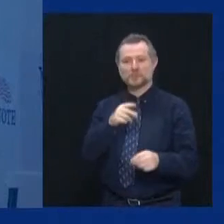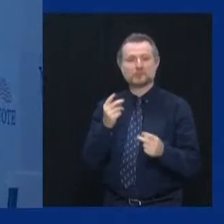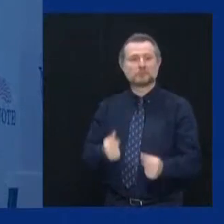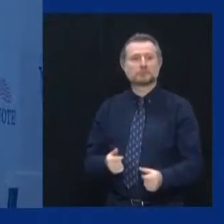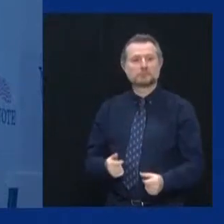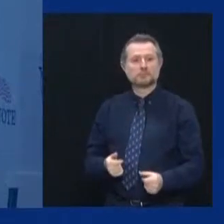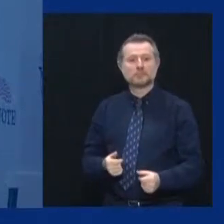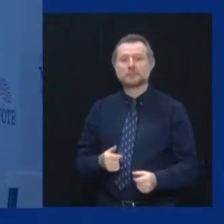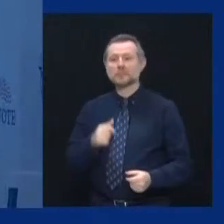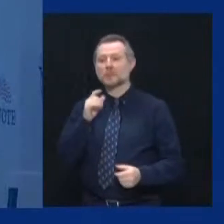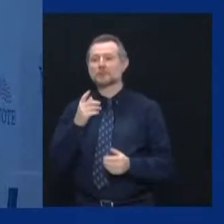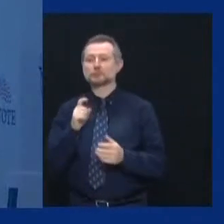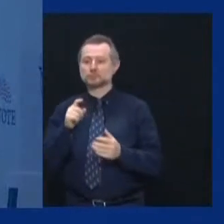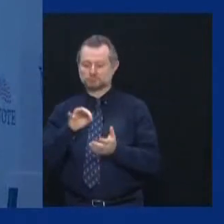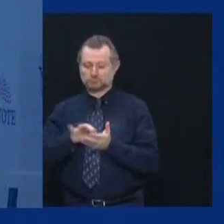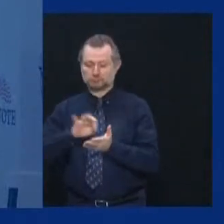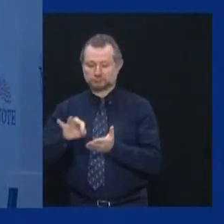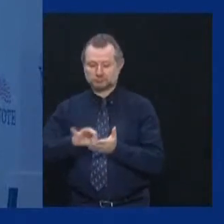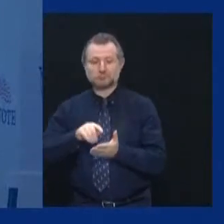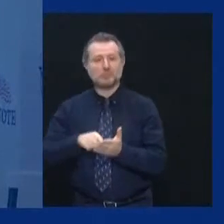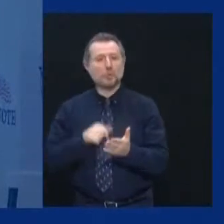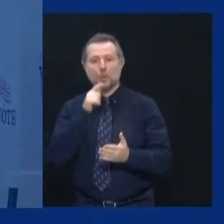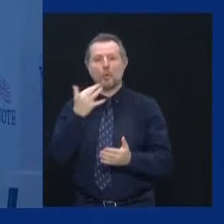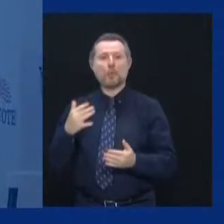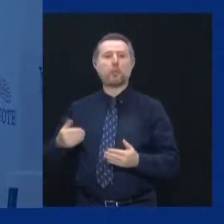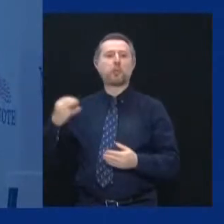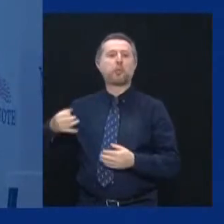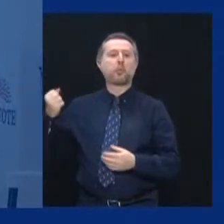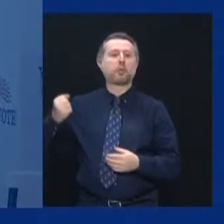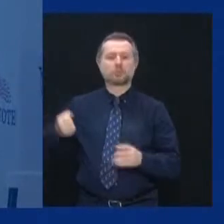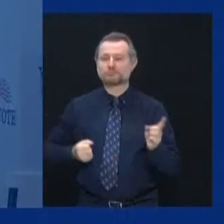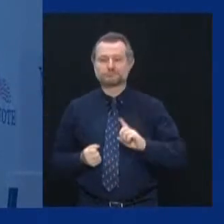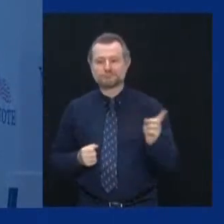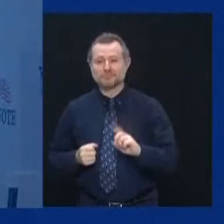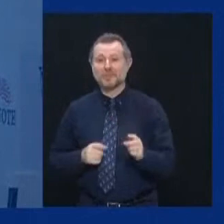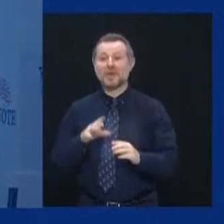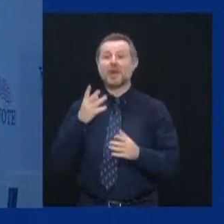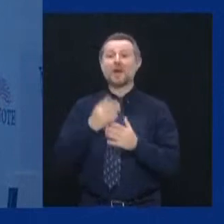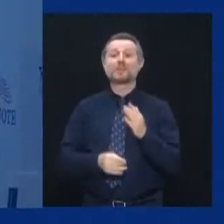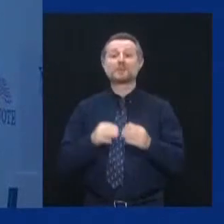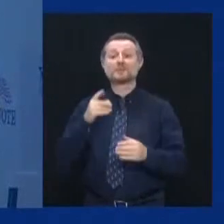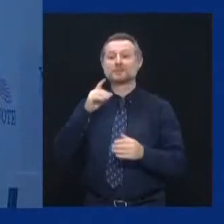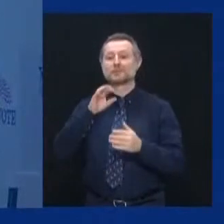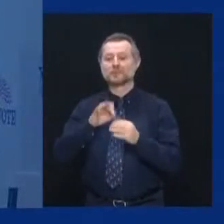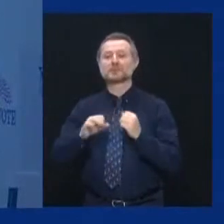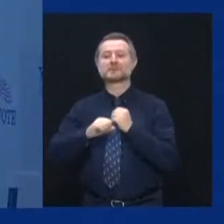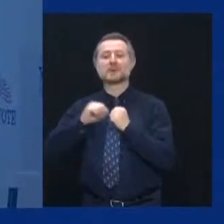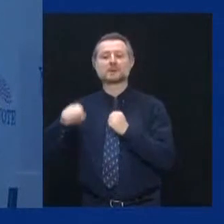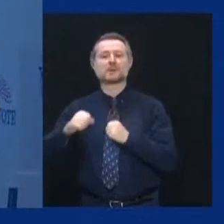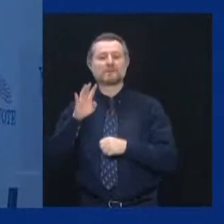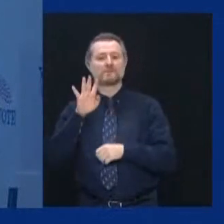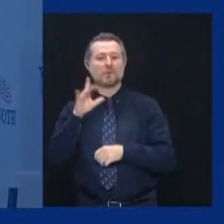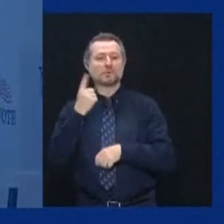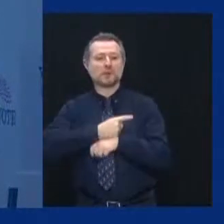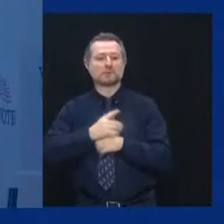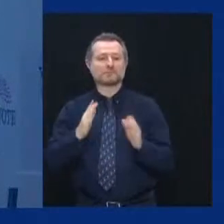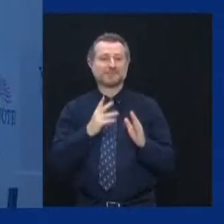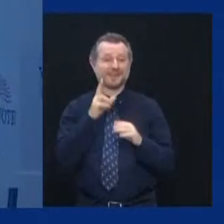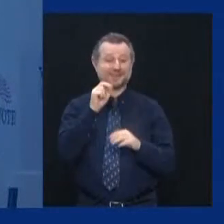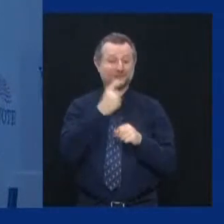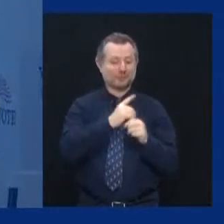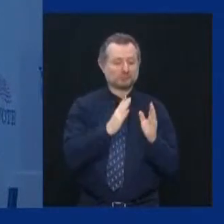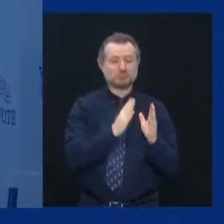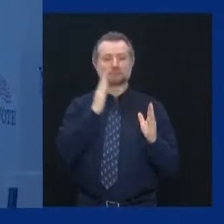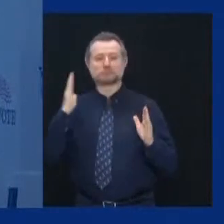Day. We're also going to extend the time for absentee ballots from 30 to 45 days before an election and extend